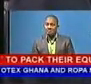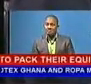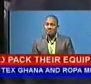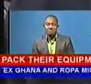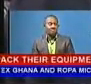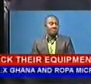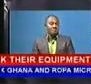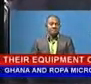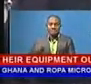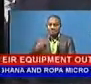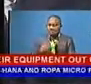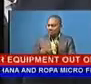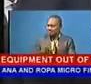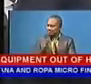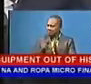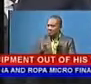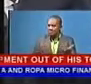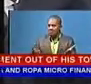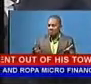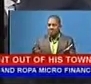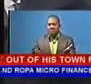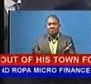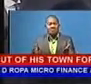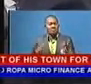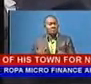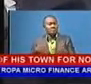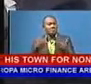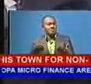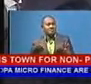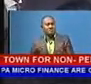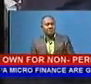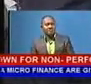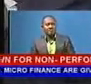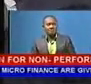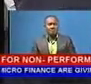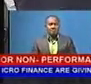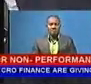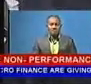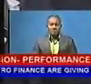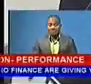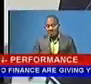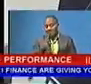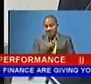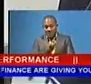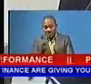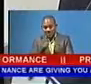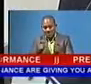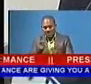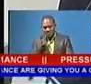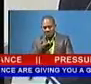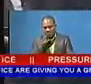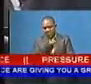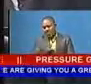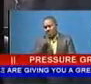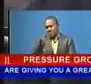the revised PowerPoint presentation in which he changes various figures. So those were the ones